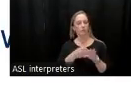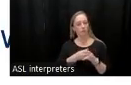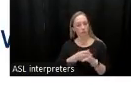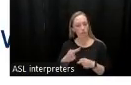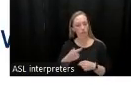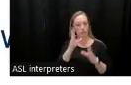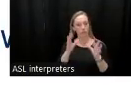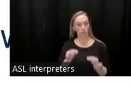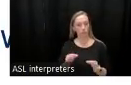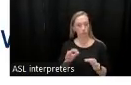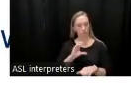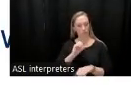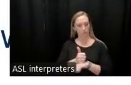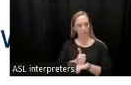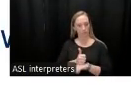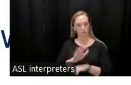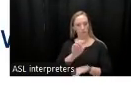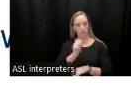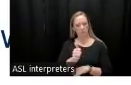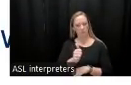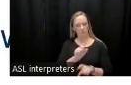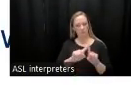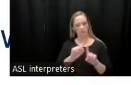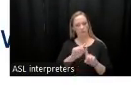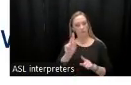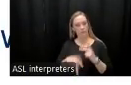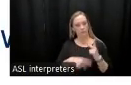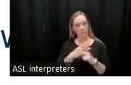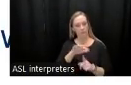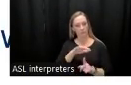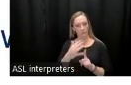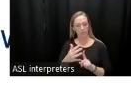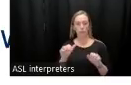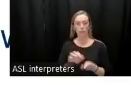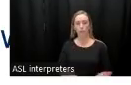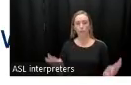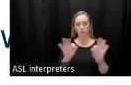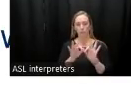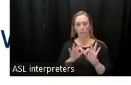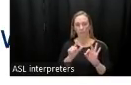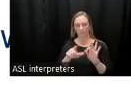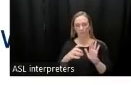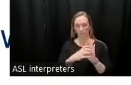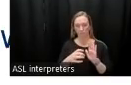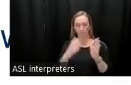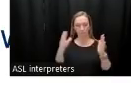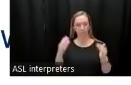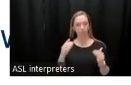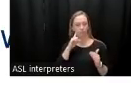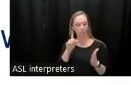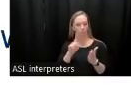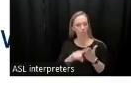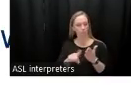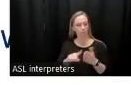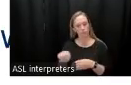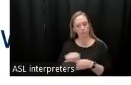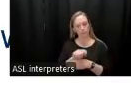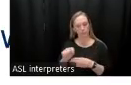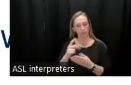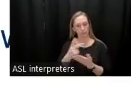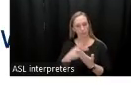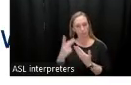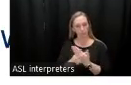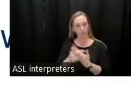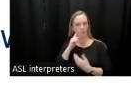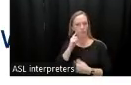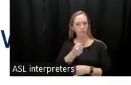yourself in different types of settings. So that can be important here. For research training programs for multiple trainees, and you